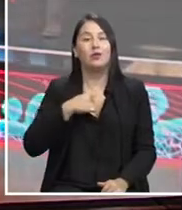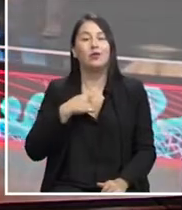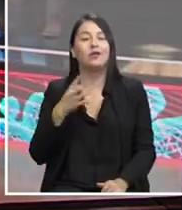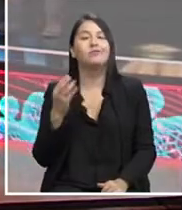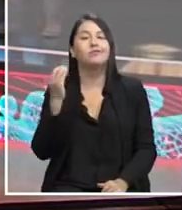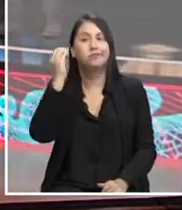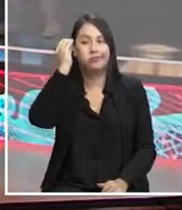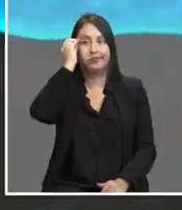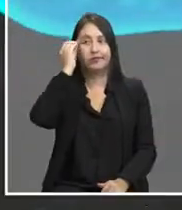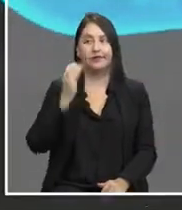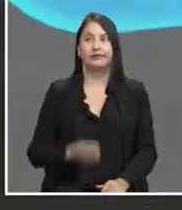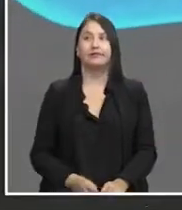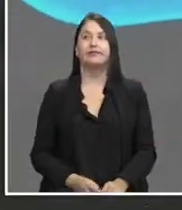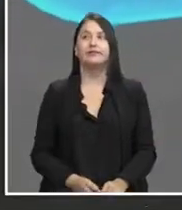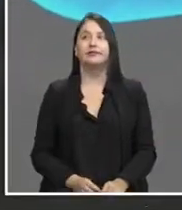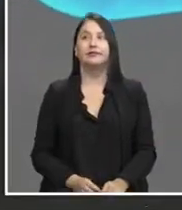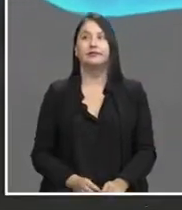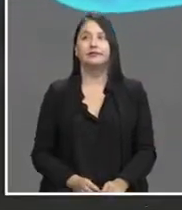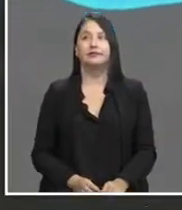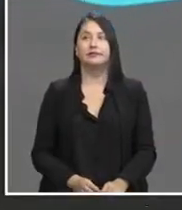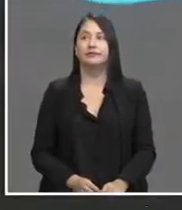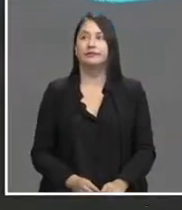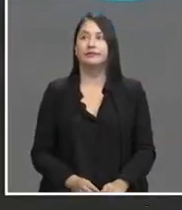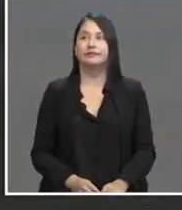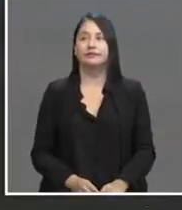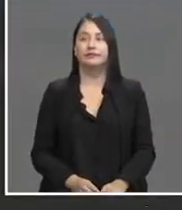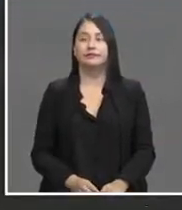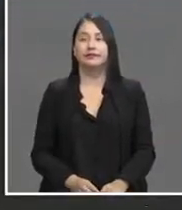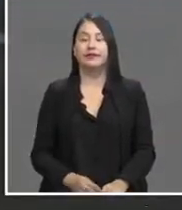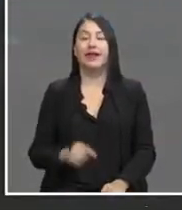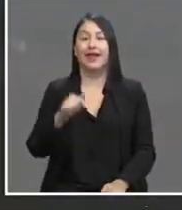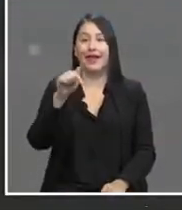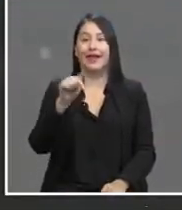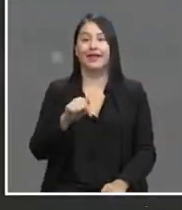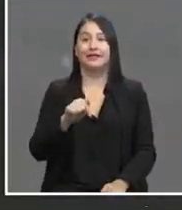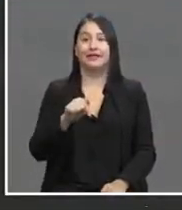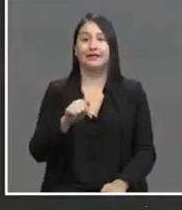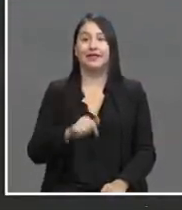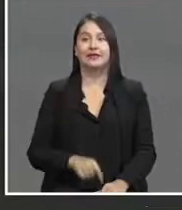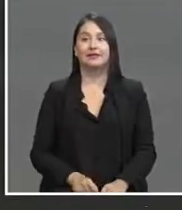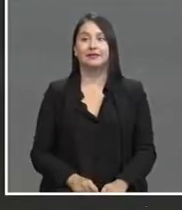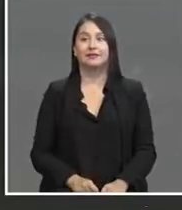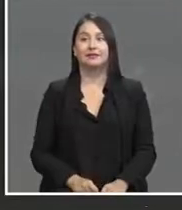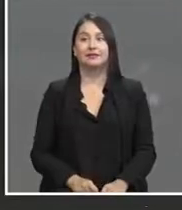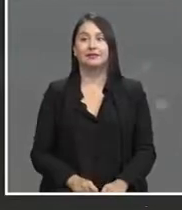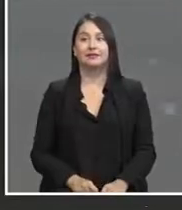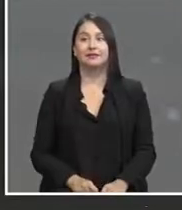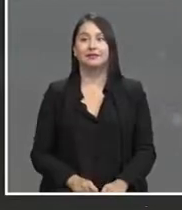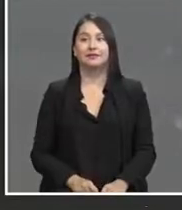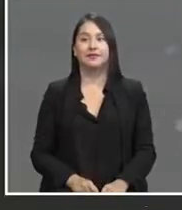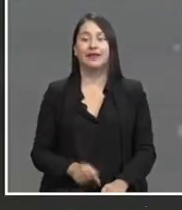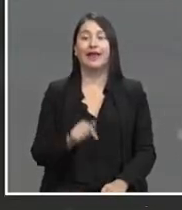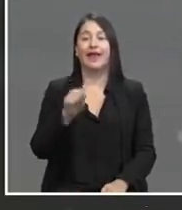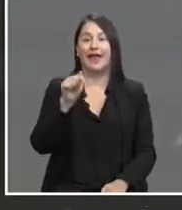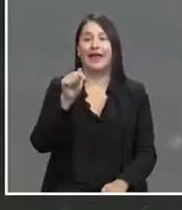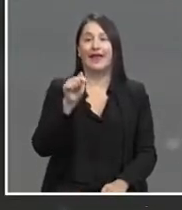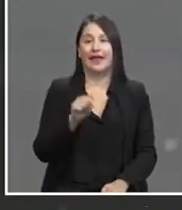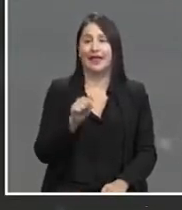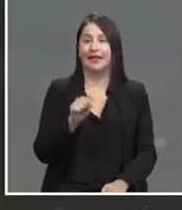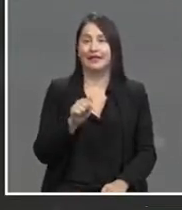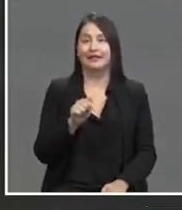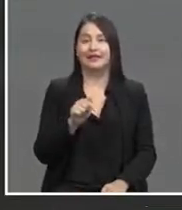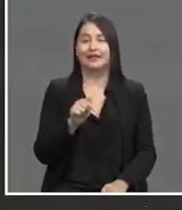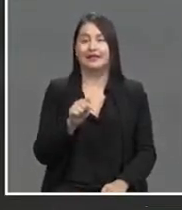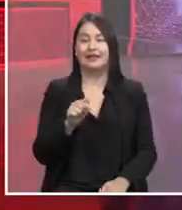This classic war is disappearing. This classic war is over. You have it in mind, but it